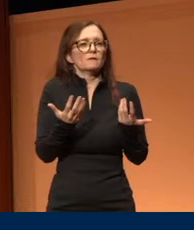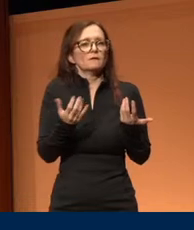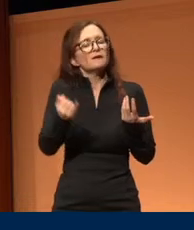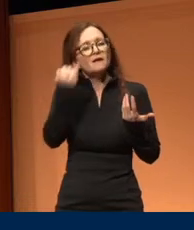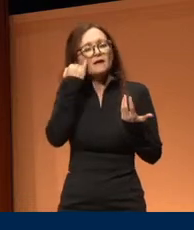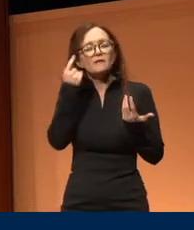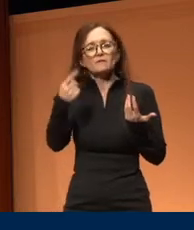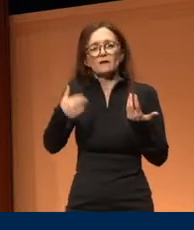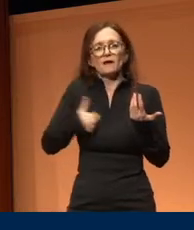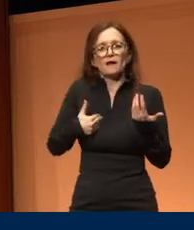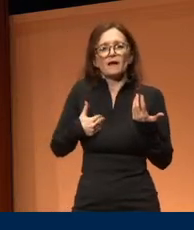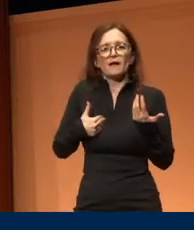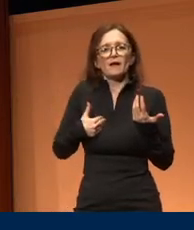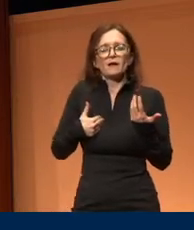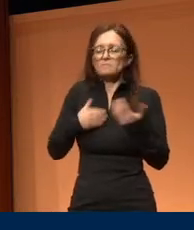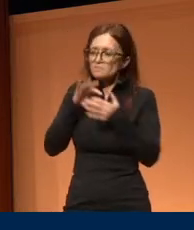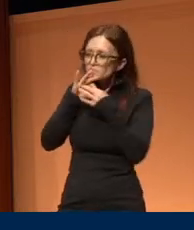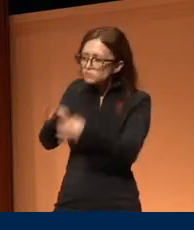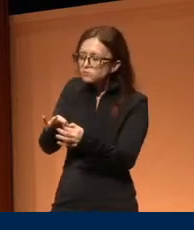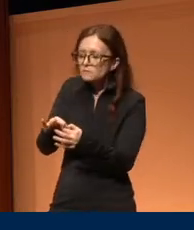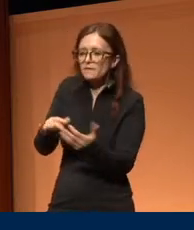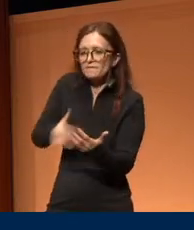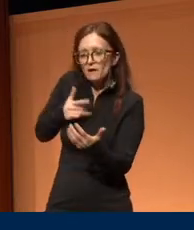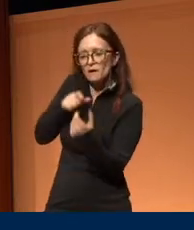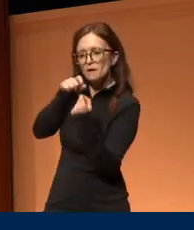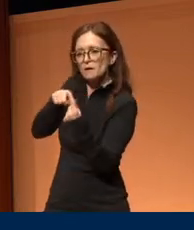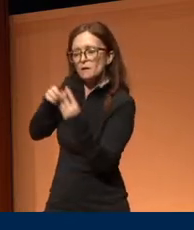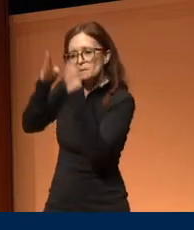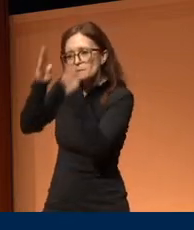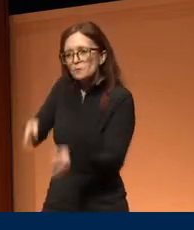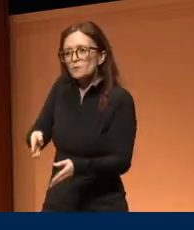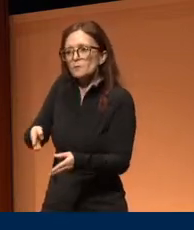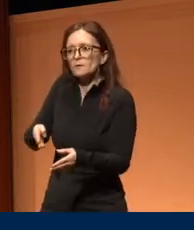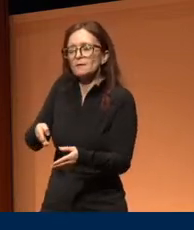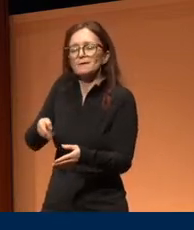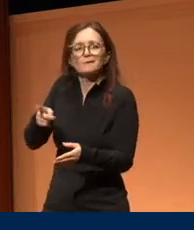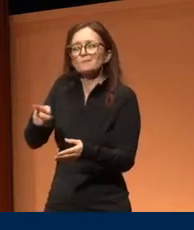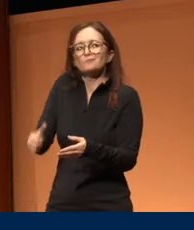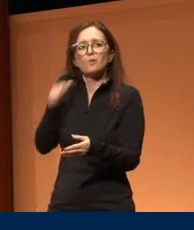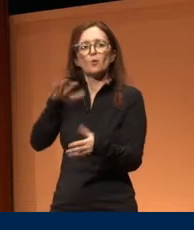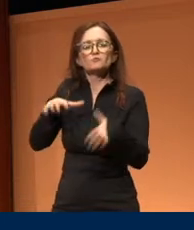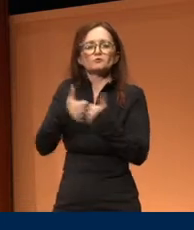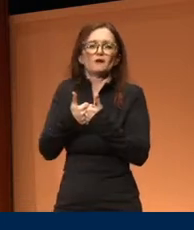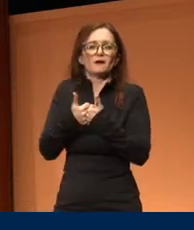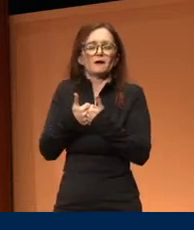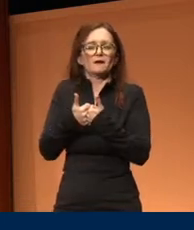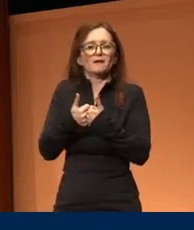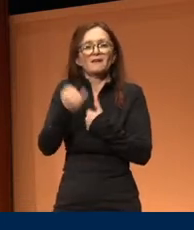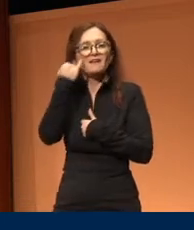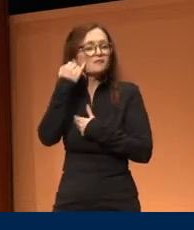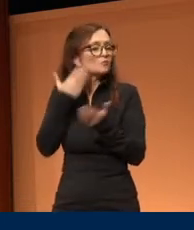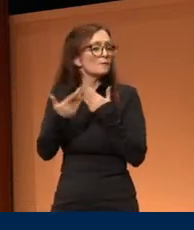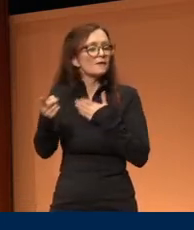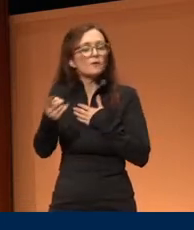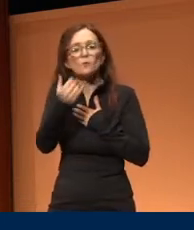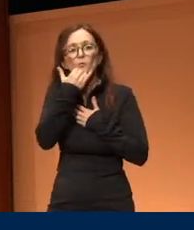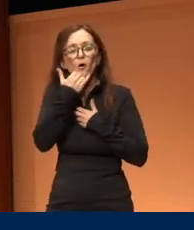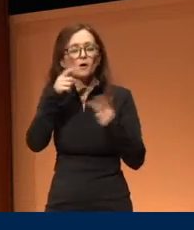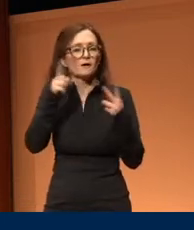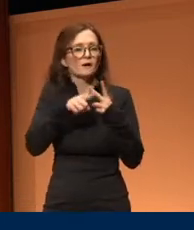you have strong fellow feeling towards someone, you're one, less likely to challenge them even when you think they're wrong.